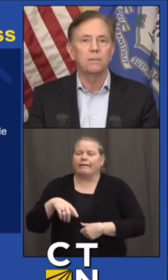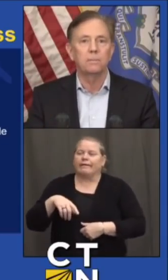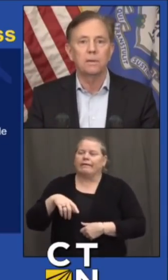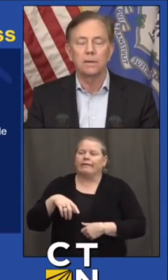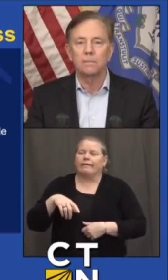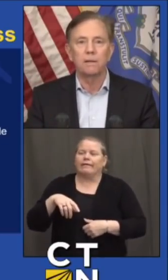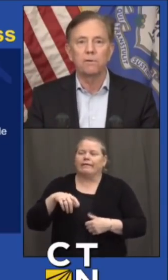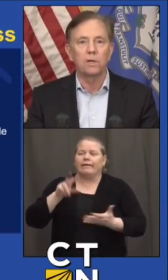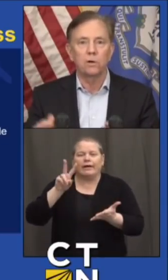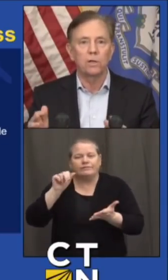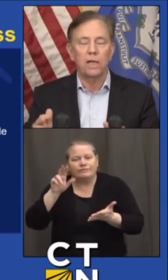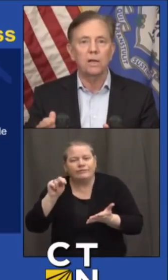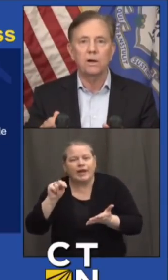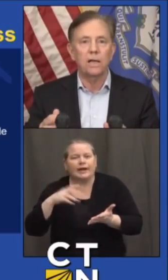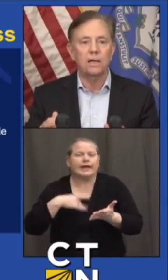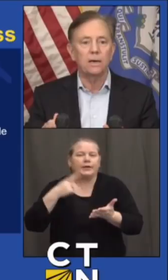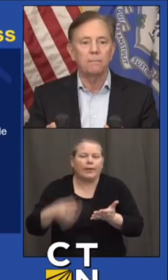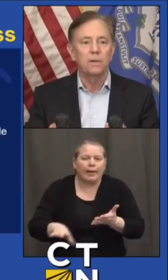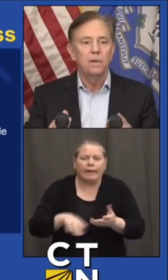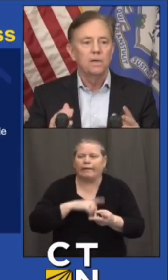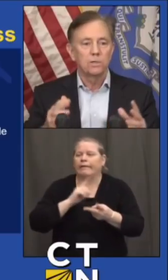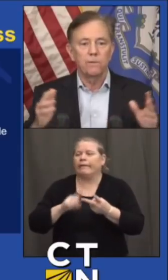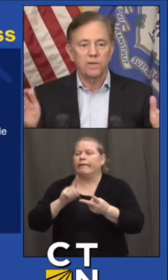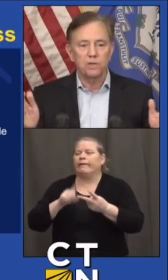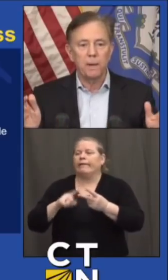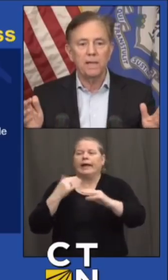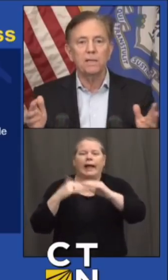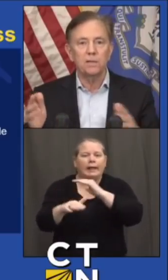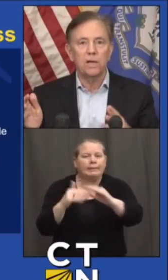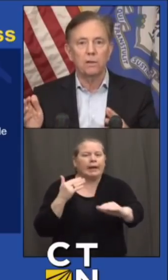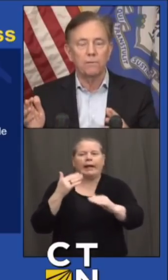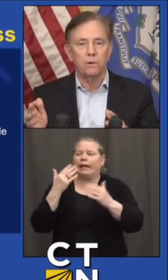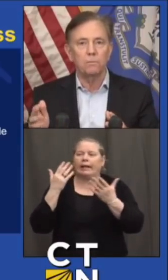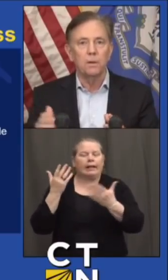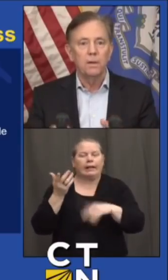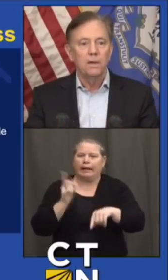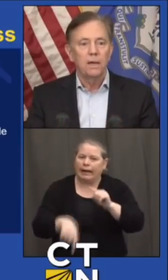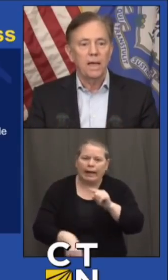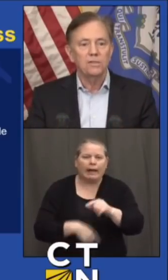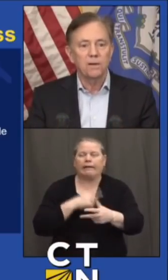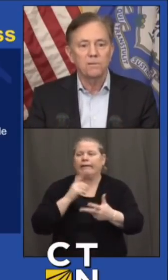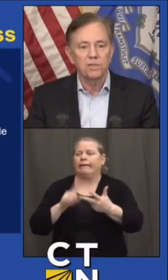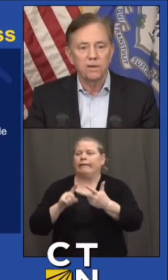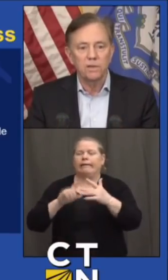email. I'm not very good on the internet. So we've expanded the telephone,